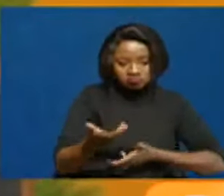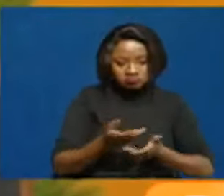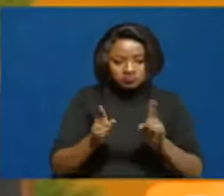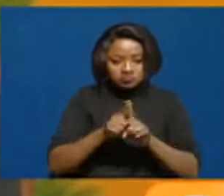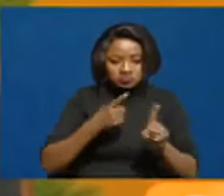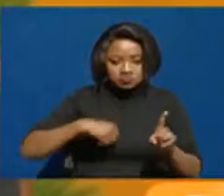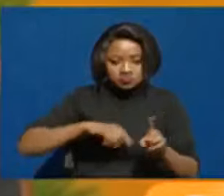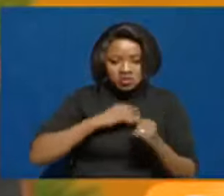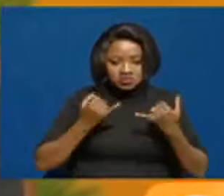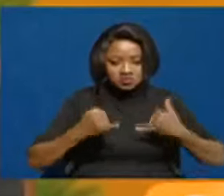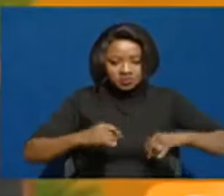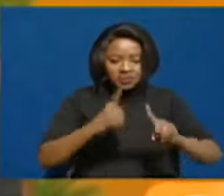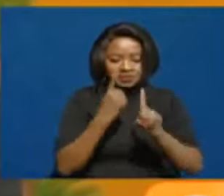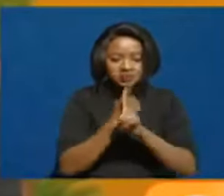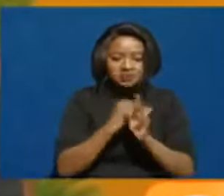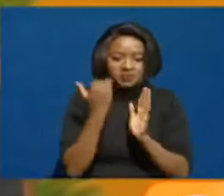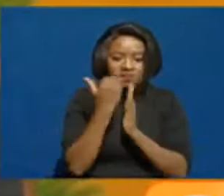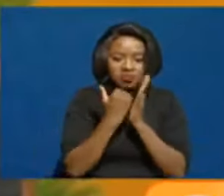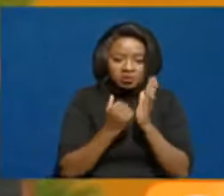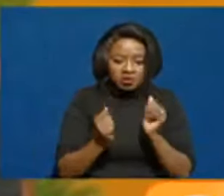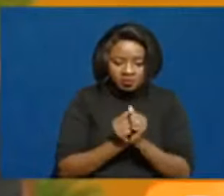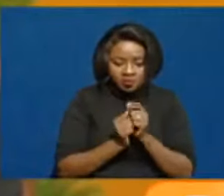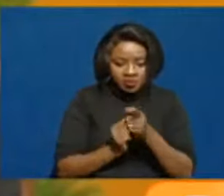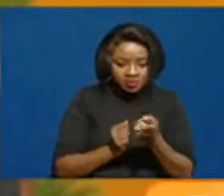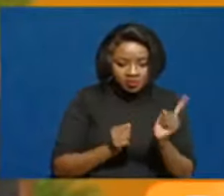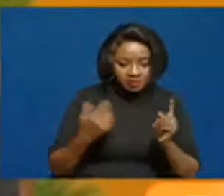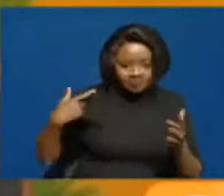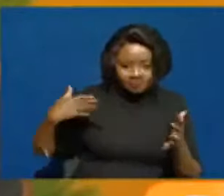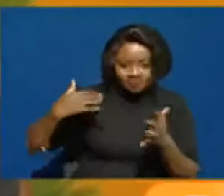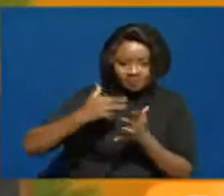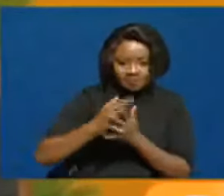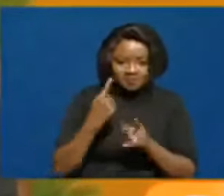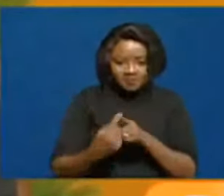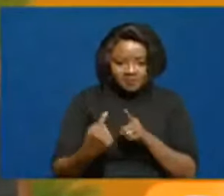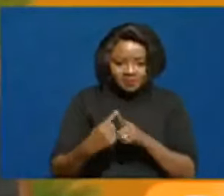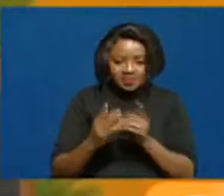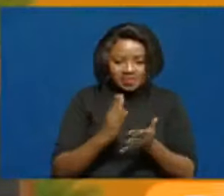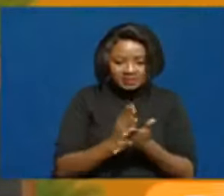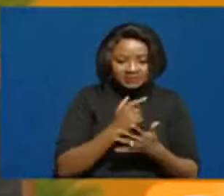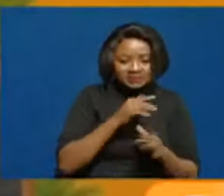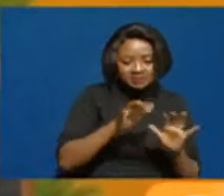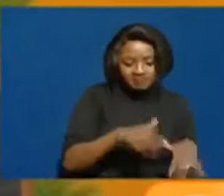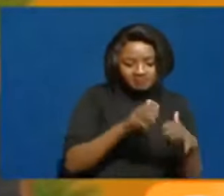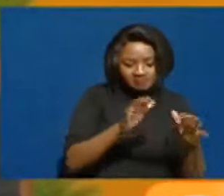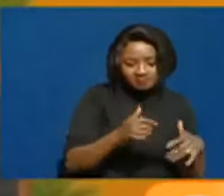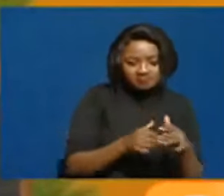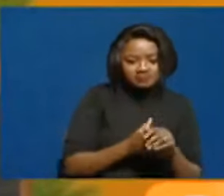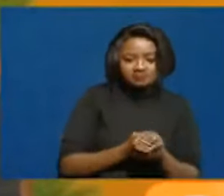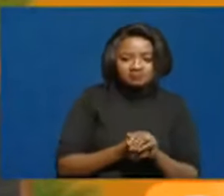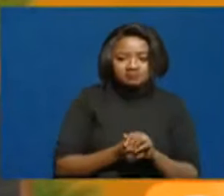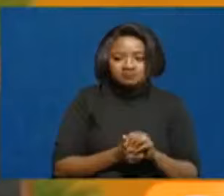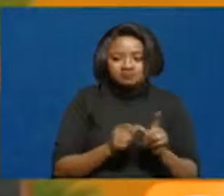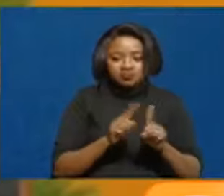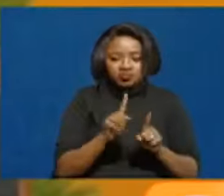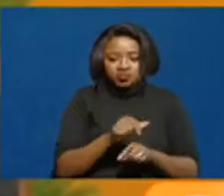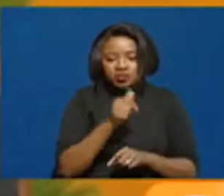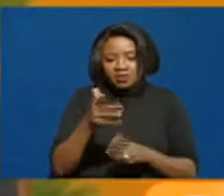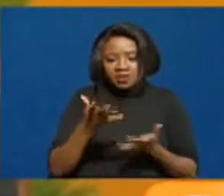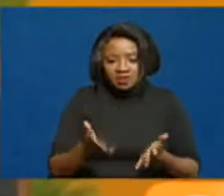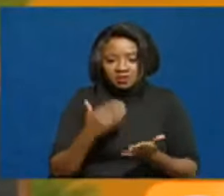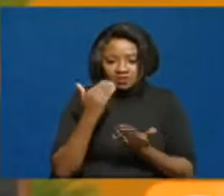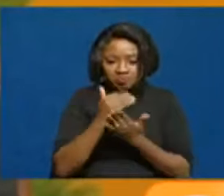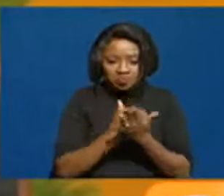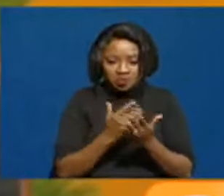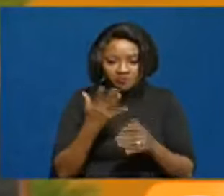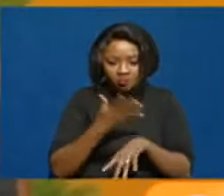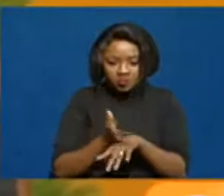several programs with them over the recent years, some in agriculture, and now the waste management program through the